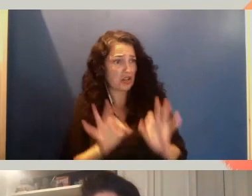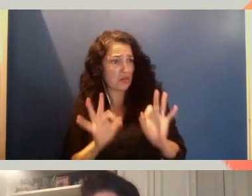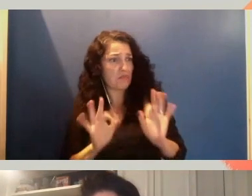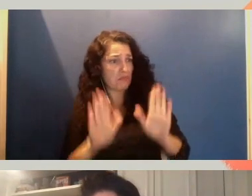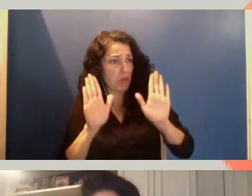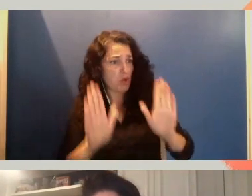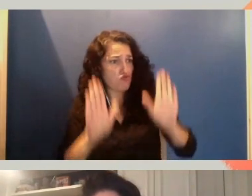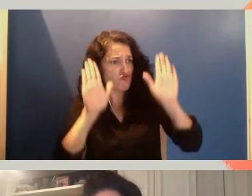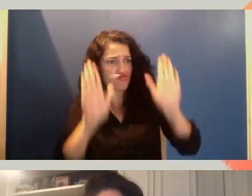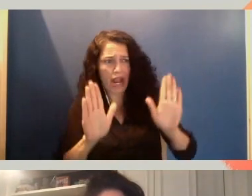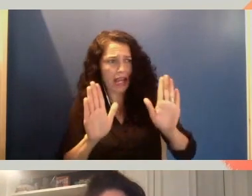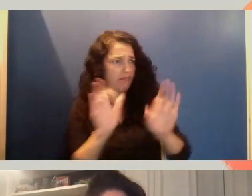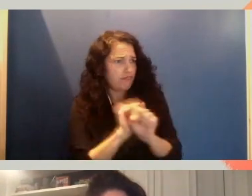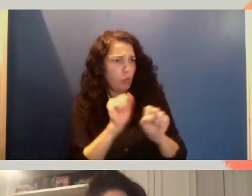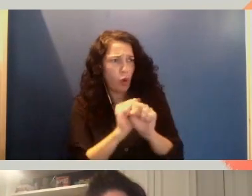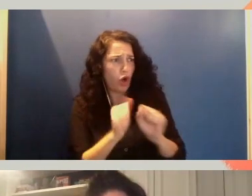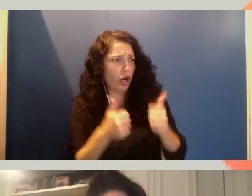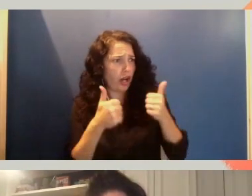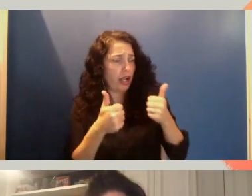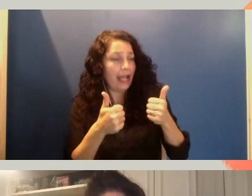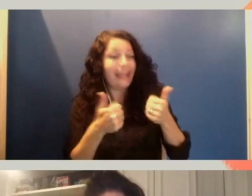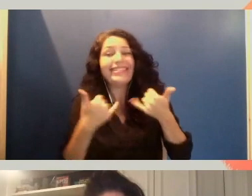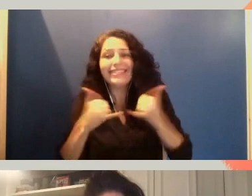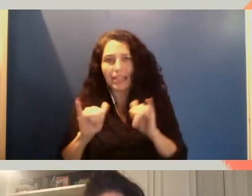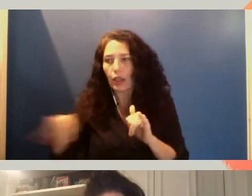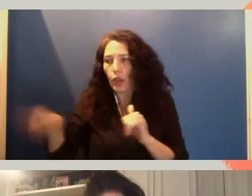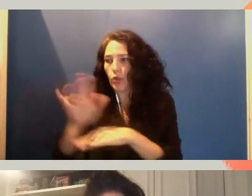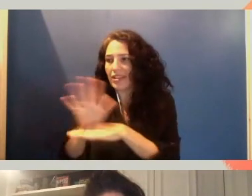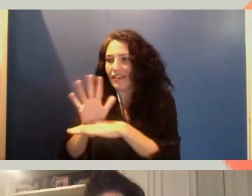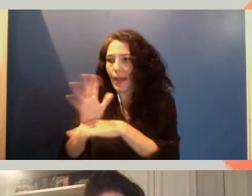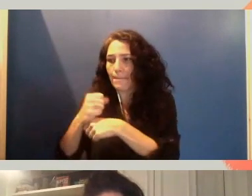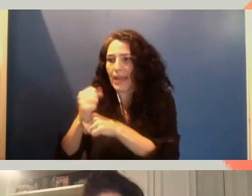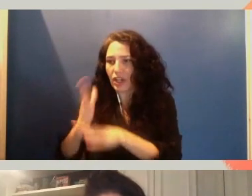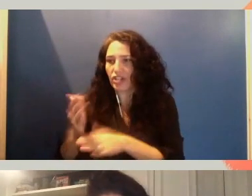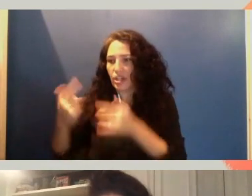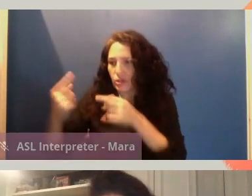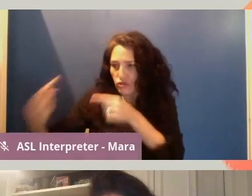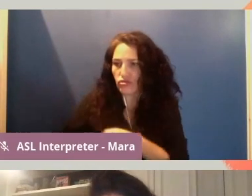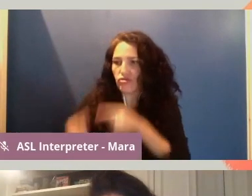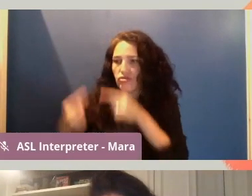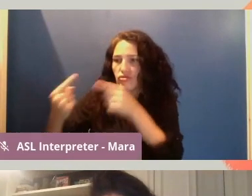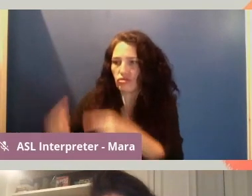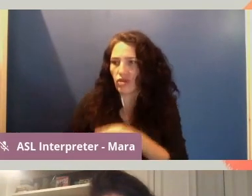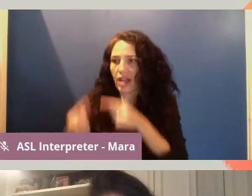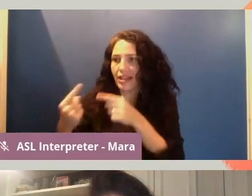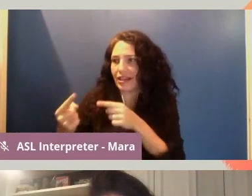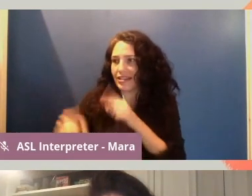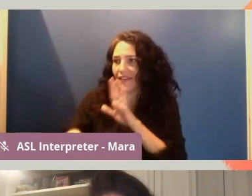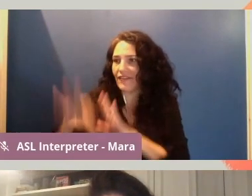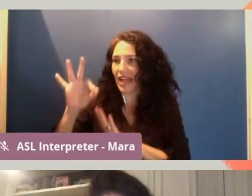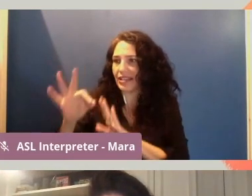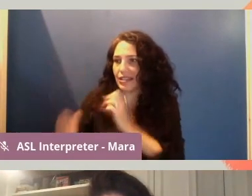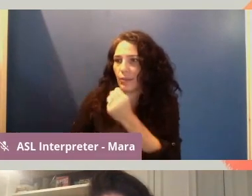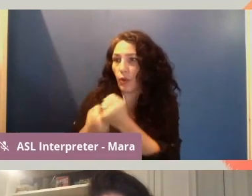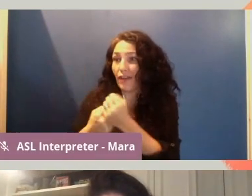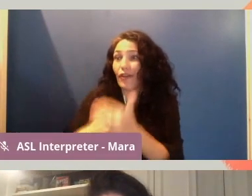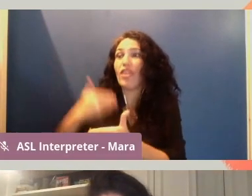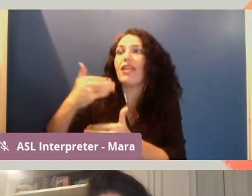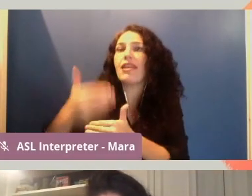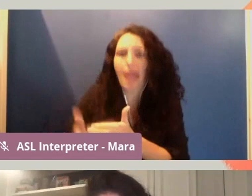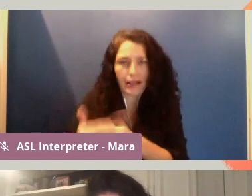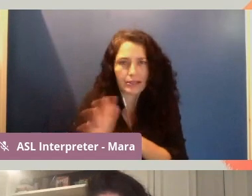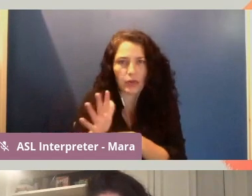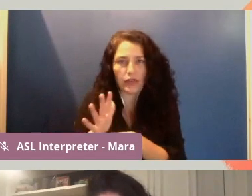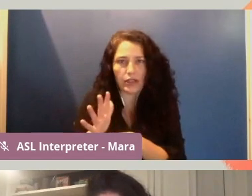know, a great piece of work, those filmmakers often still have a hard time getting support to make another one.